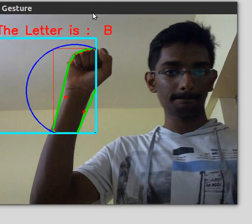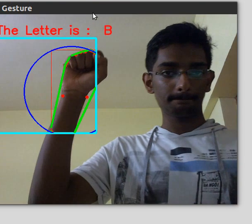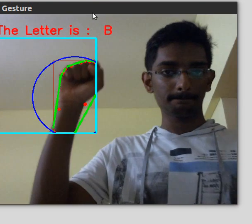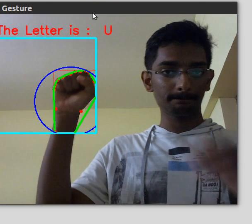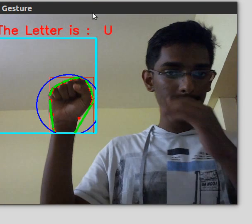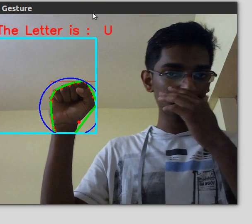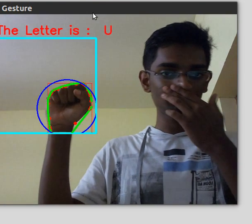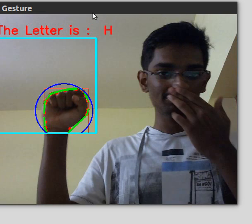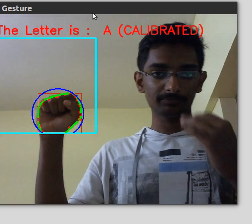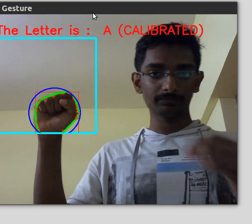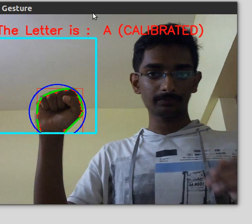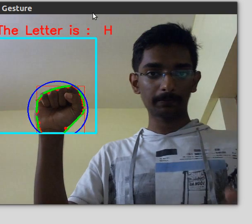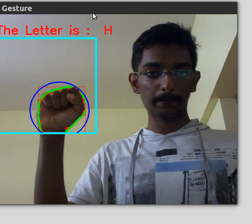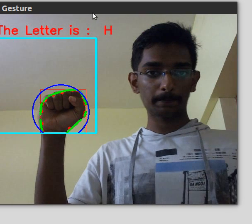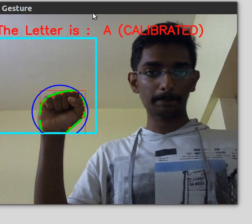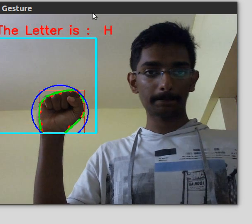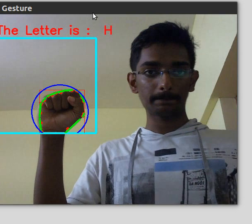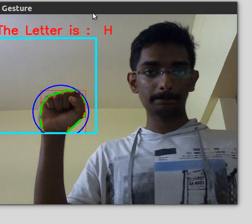B.